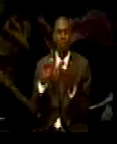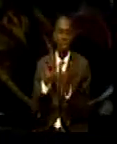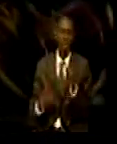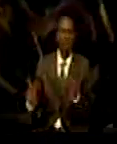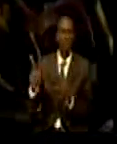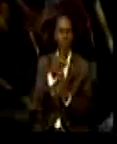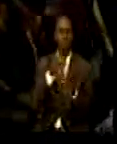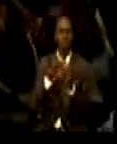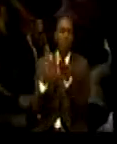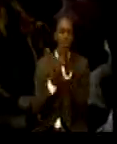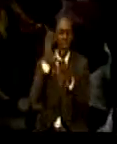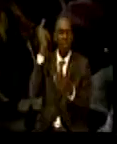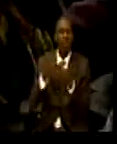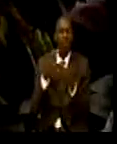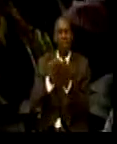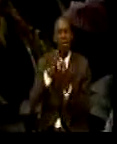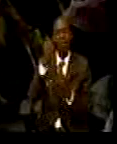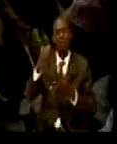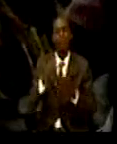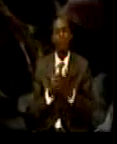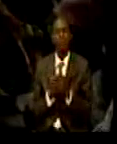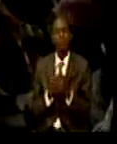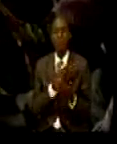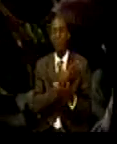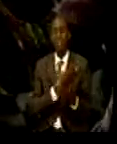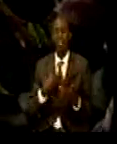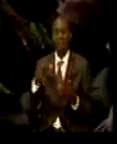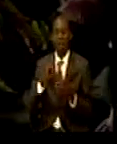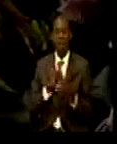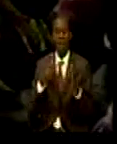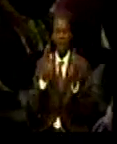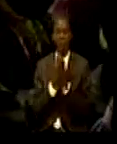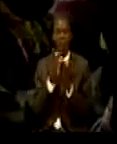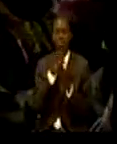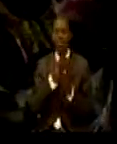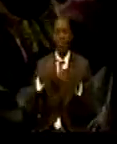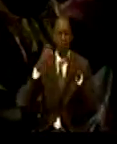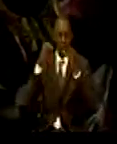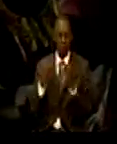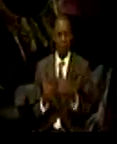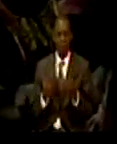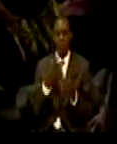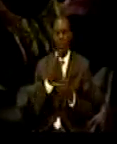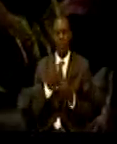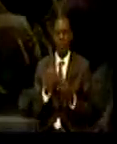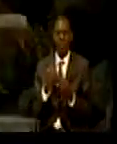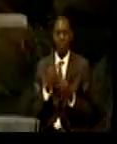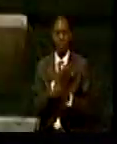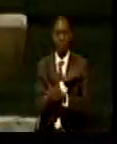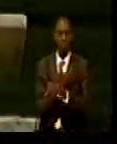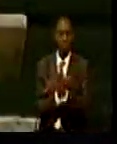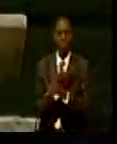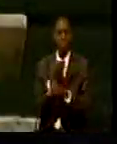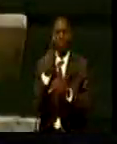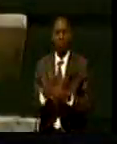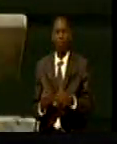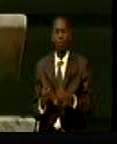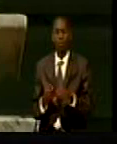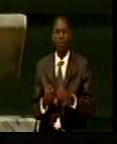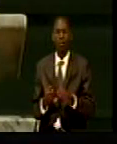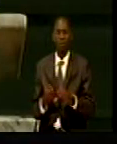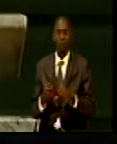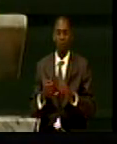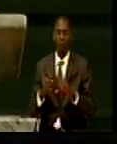Jesus' name. And I pray that the strength and the power and the backbone and the